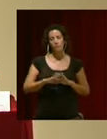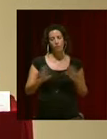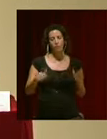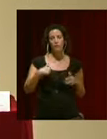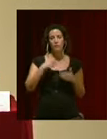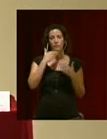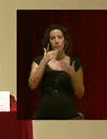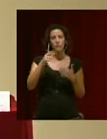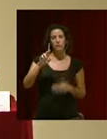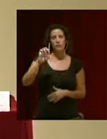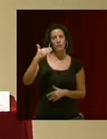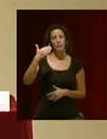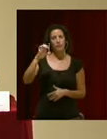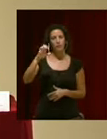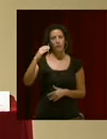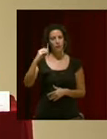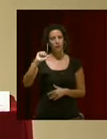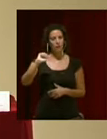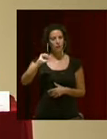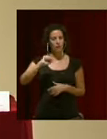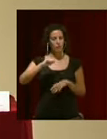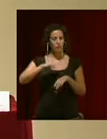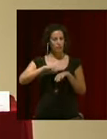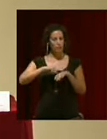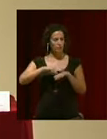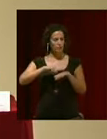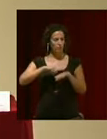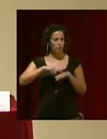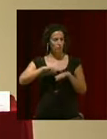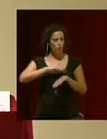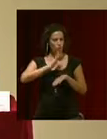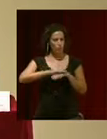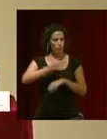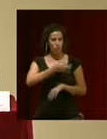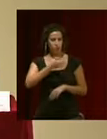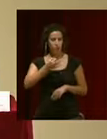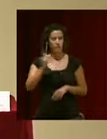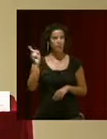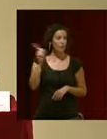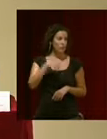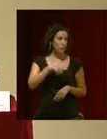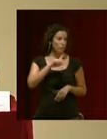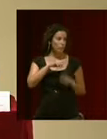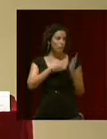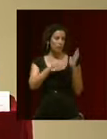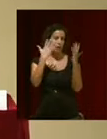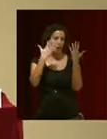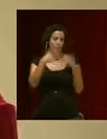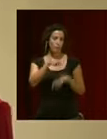Any further questions? Without further ado, I would like to thank Rebecca for having